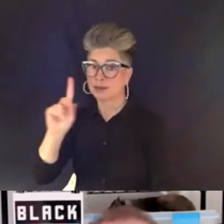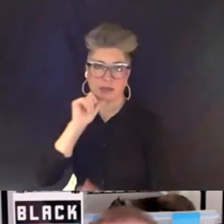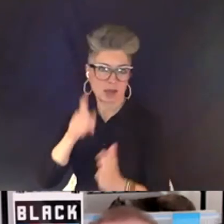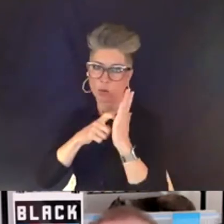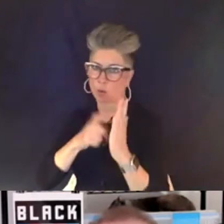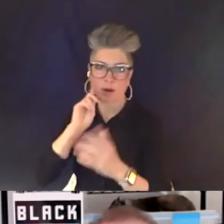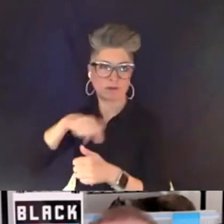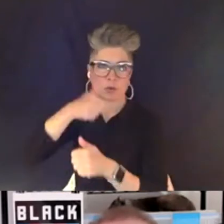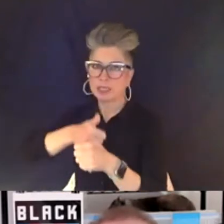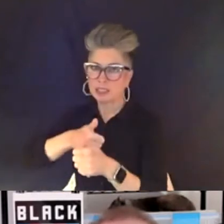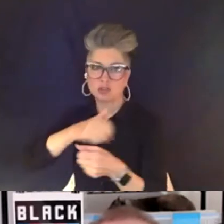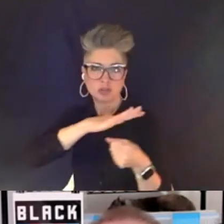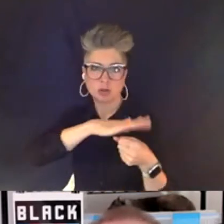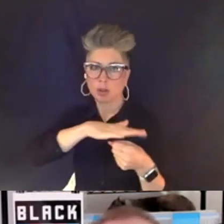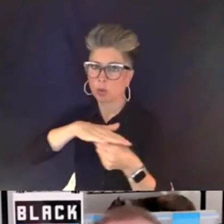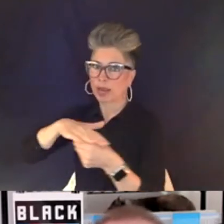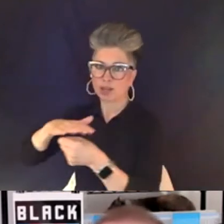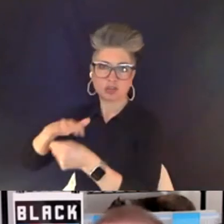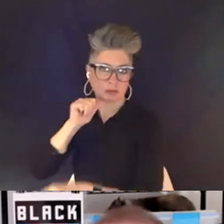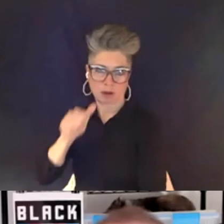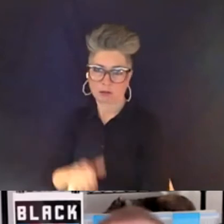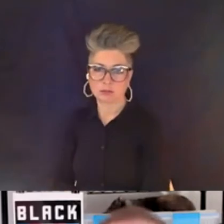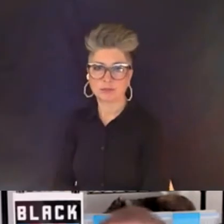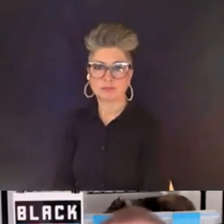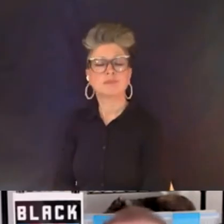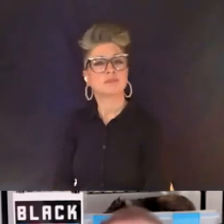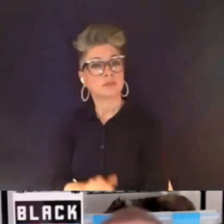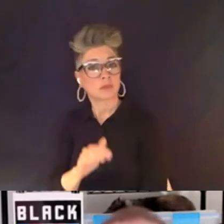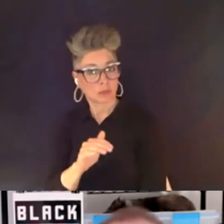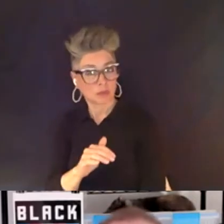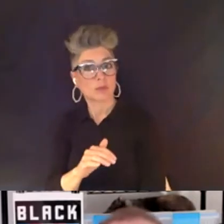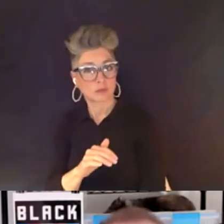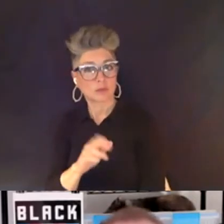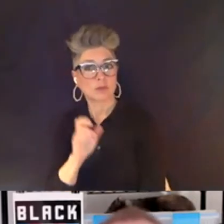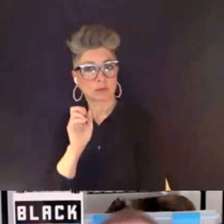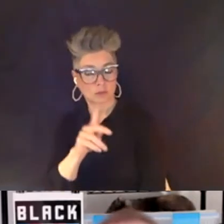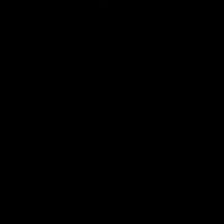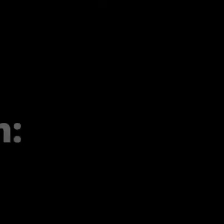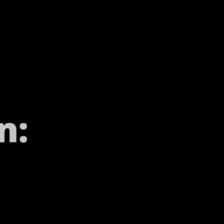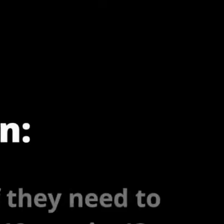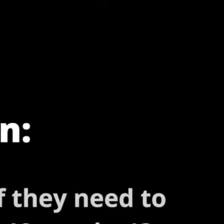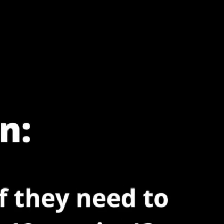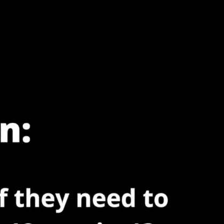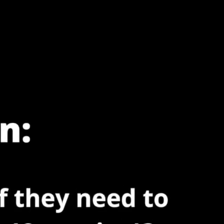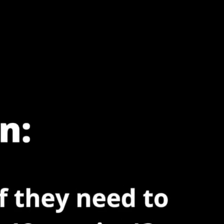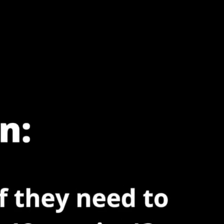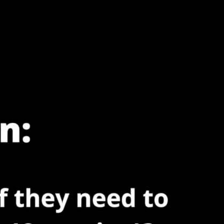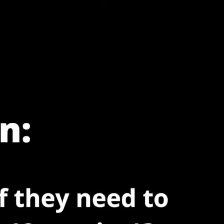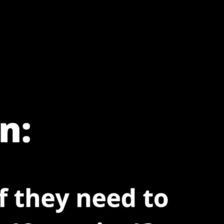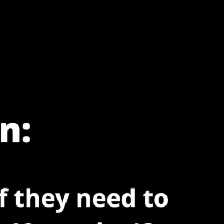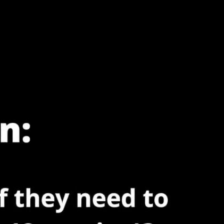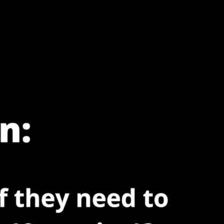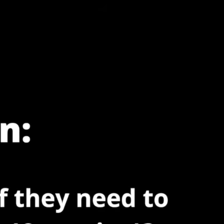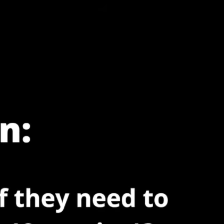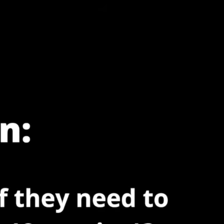every location. And let me just ask a follow-up question while people are thinking about their next questions. Where would people find out if they